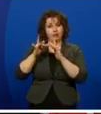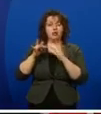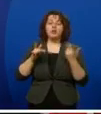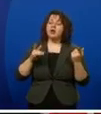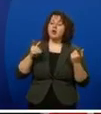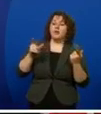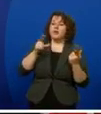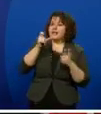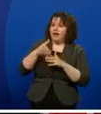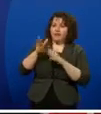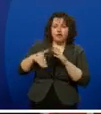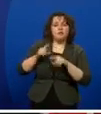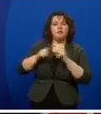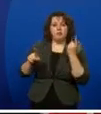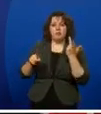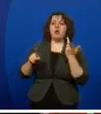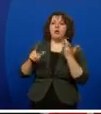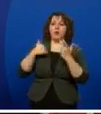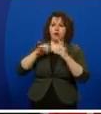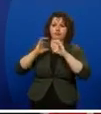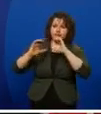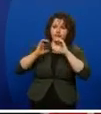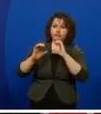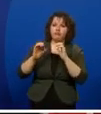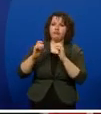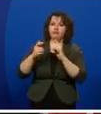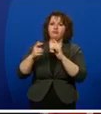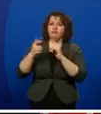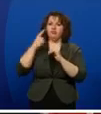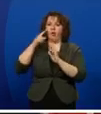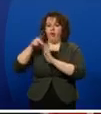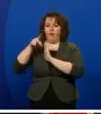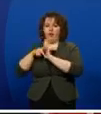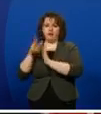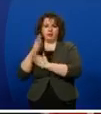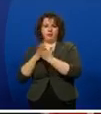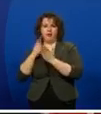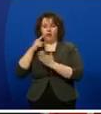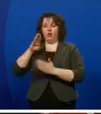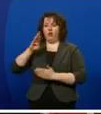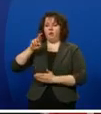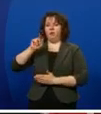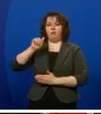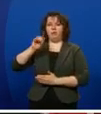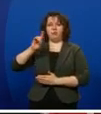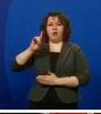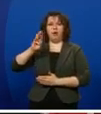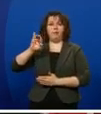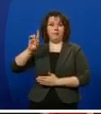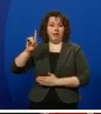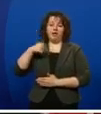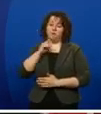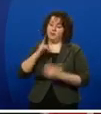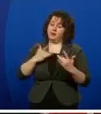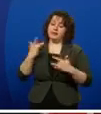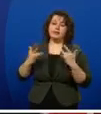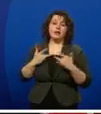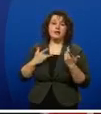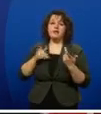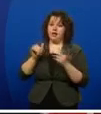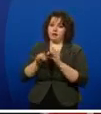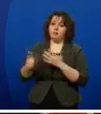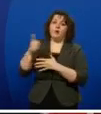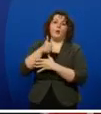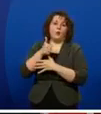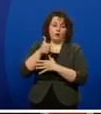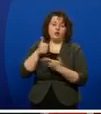having some really constructive conversations from the policy piece of broadband. I'm excited about that. It is a priority